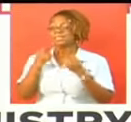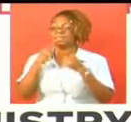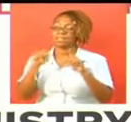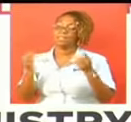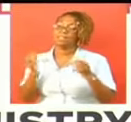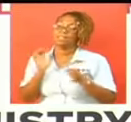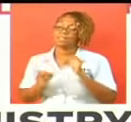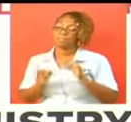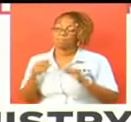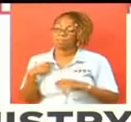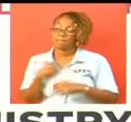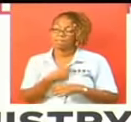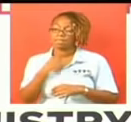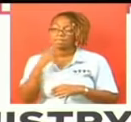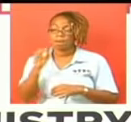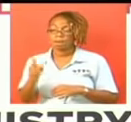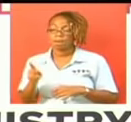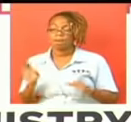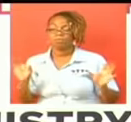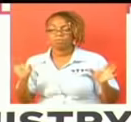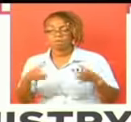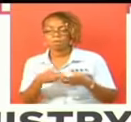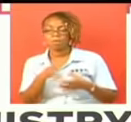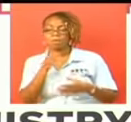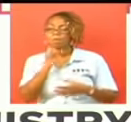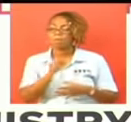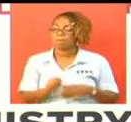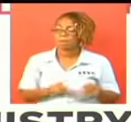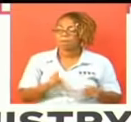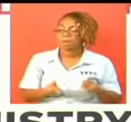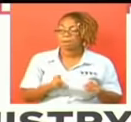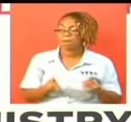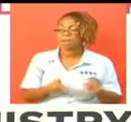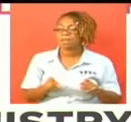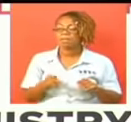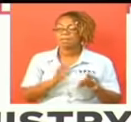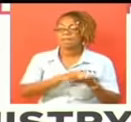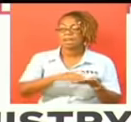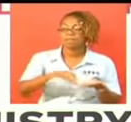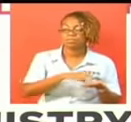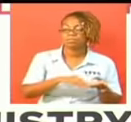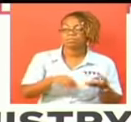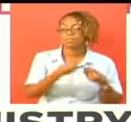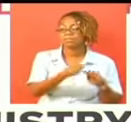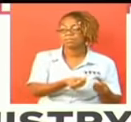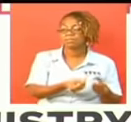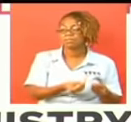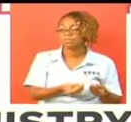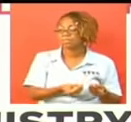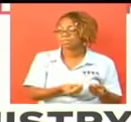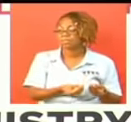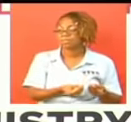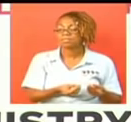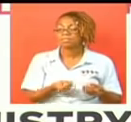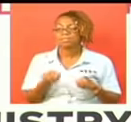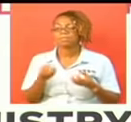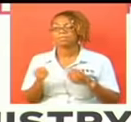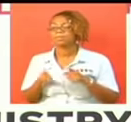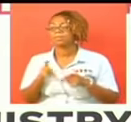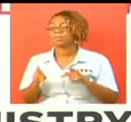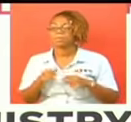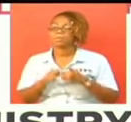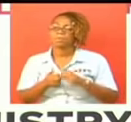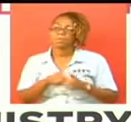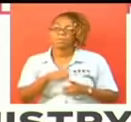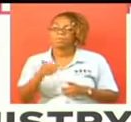really need to do at this point is keep the movement to a minimum where it is not absolutely essential,